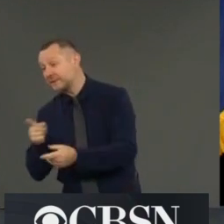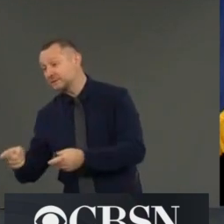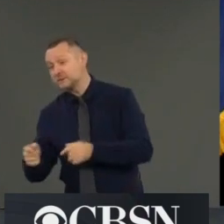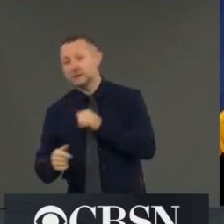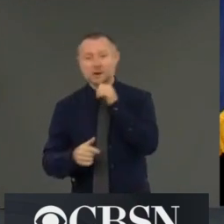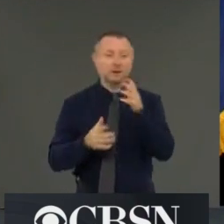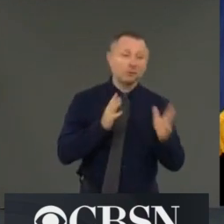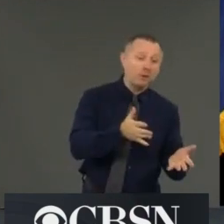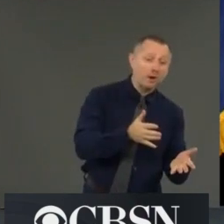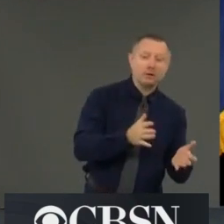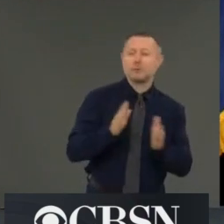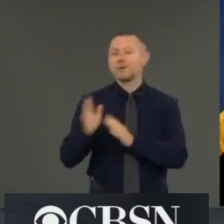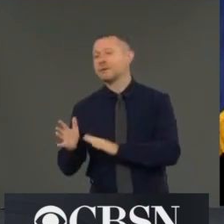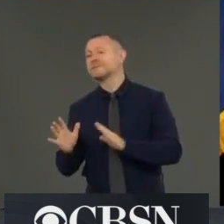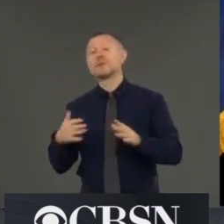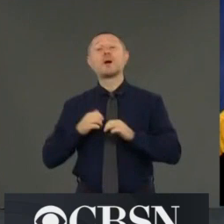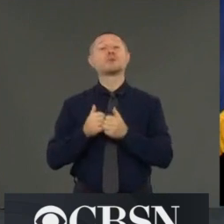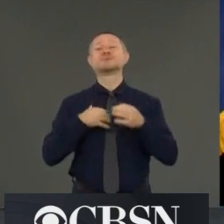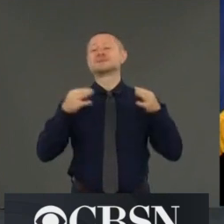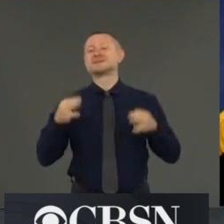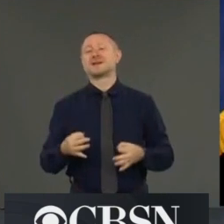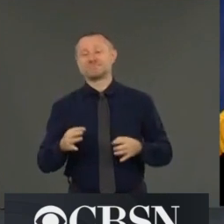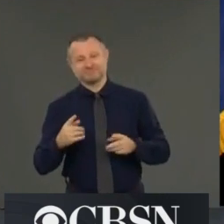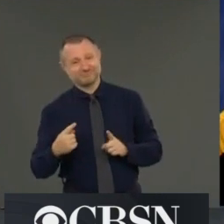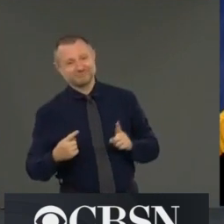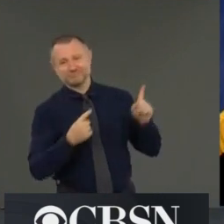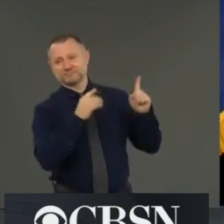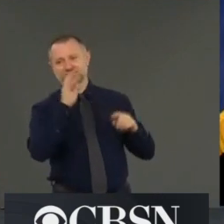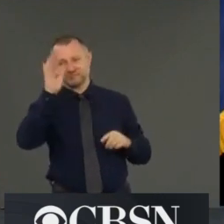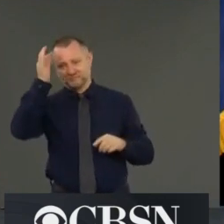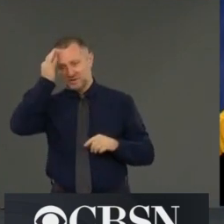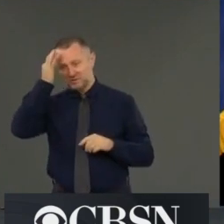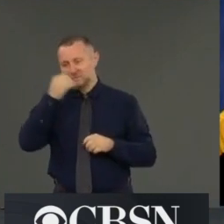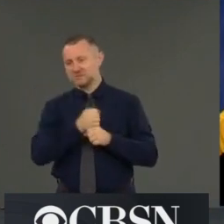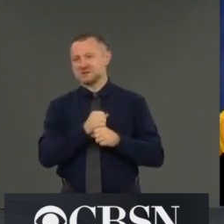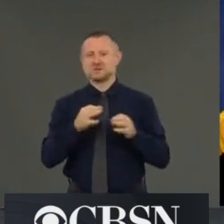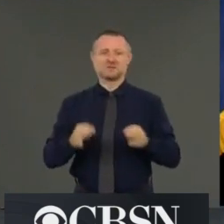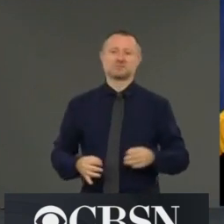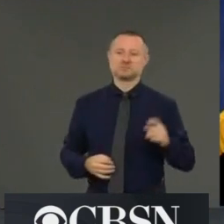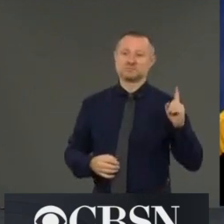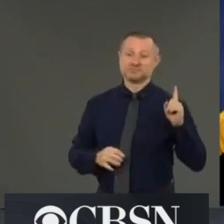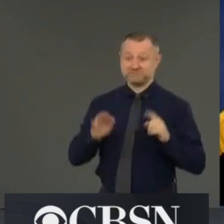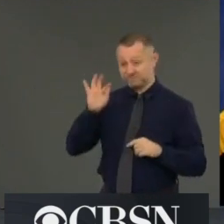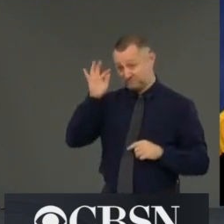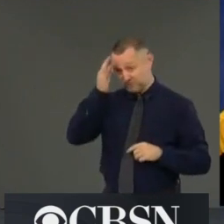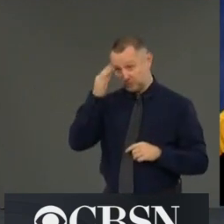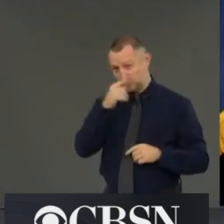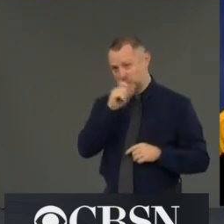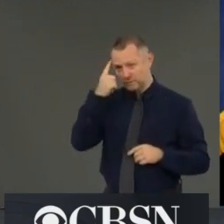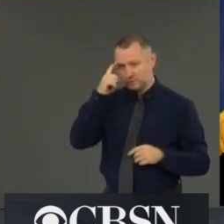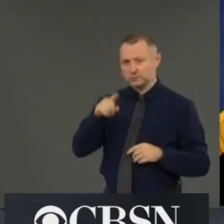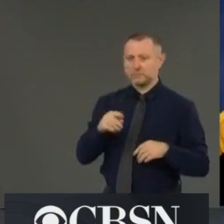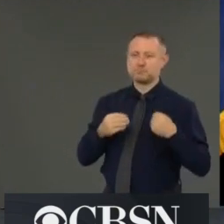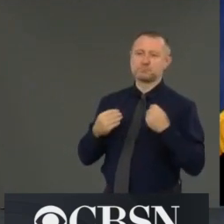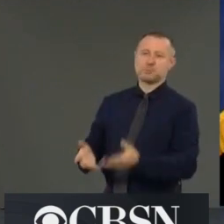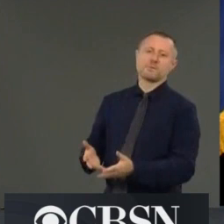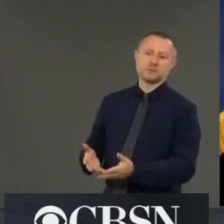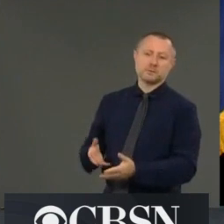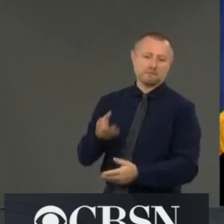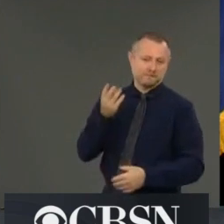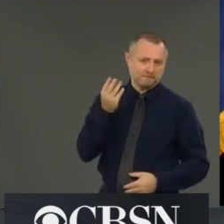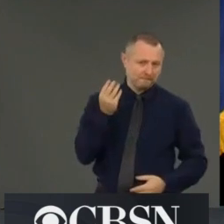by the federal government. The federal government should provide federal relief to the MTA.